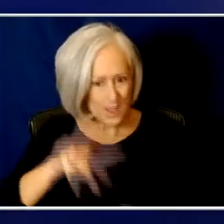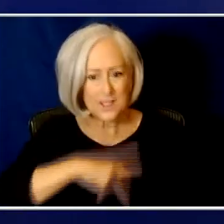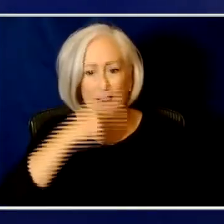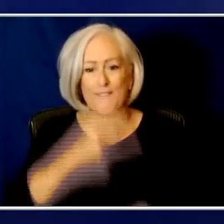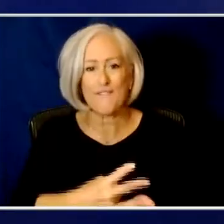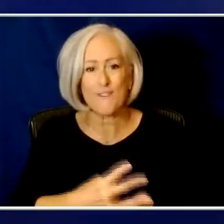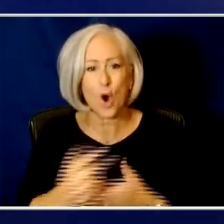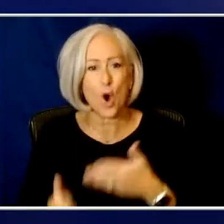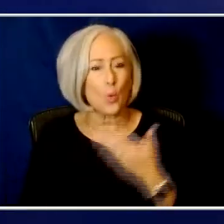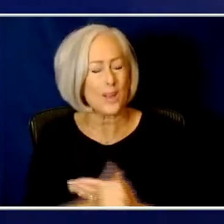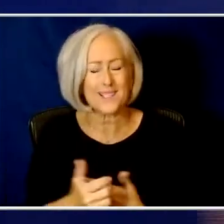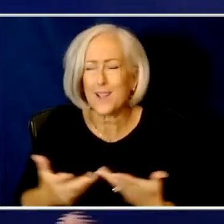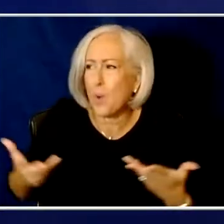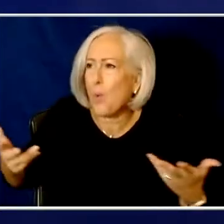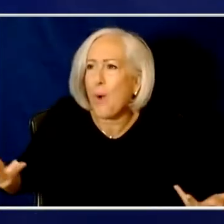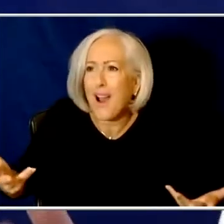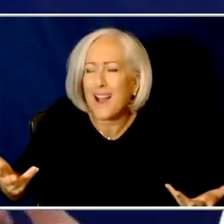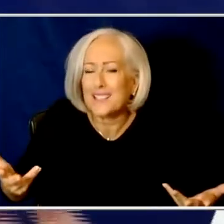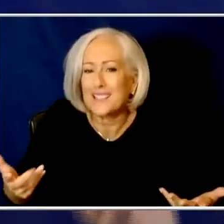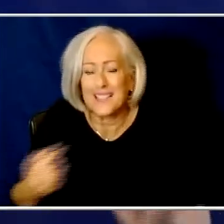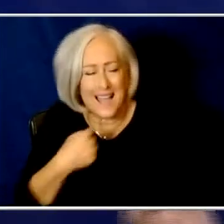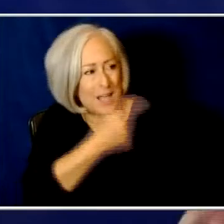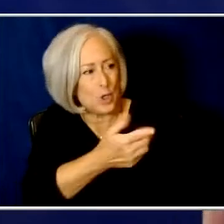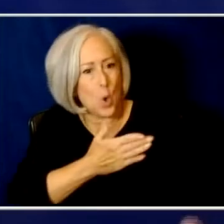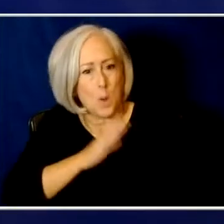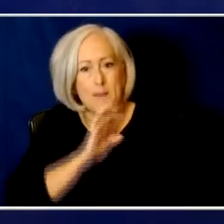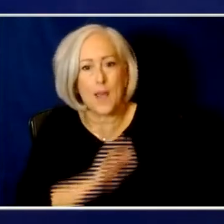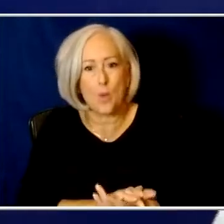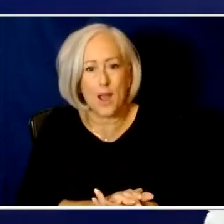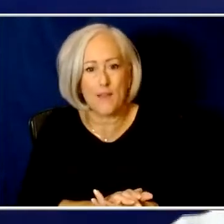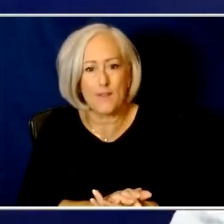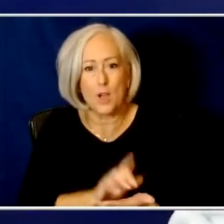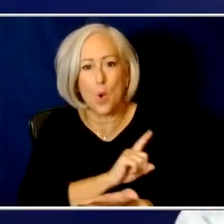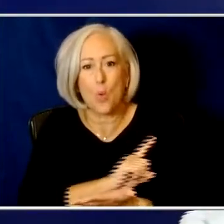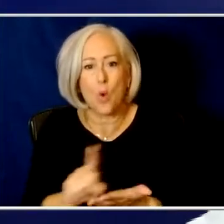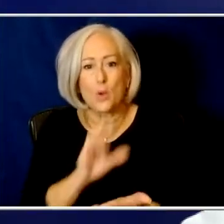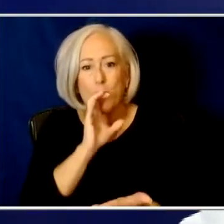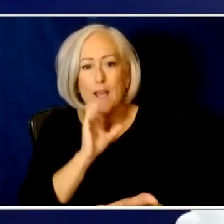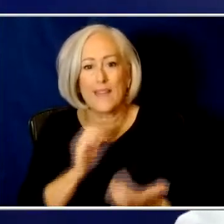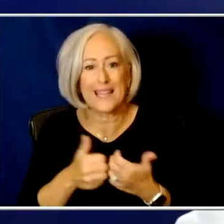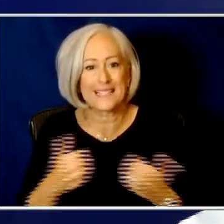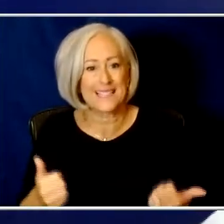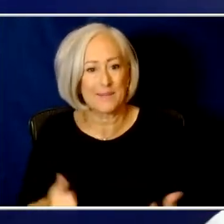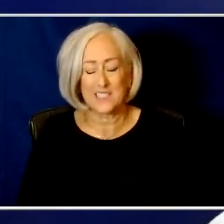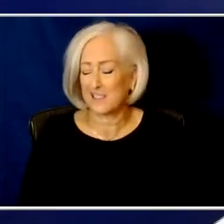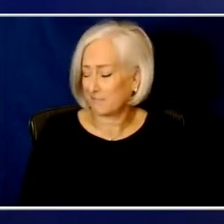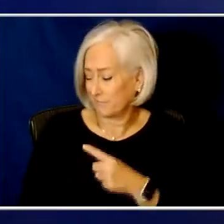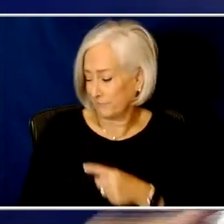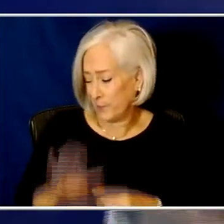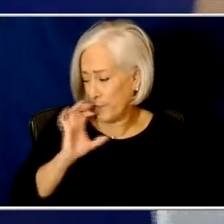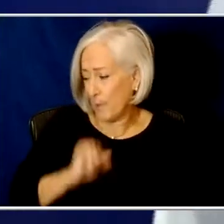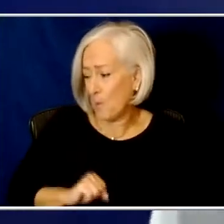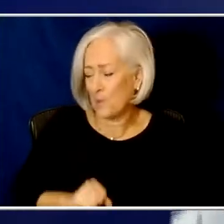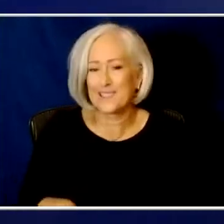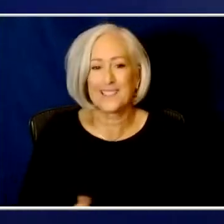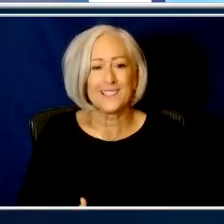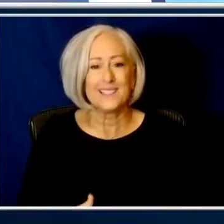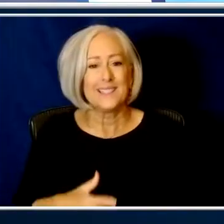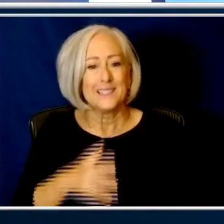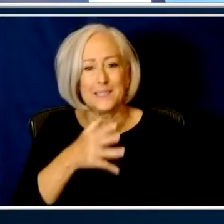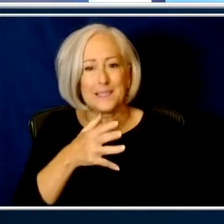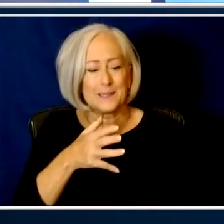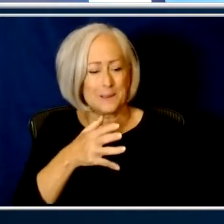full risk? I took a picture, said to my wife. You know, my wife and I are like a week apart in age. She said, well, you're just too old. She was down there doing some other stuff, and she didn't get a full